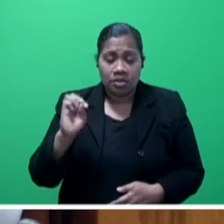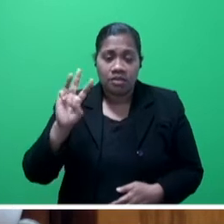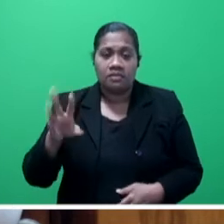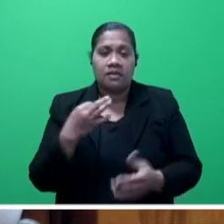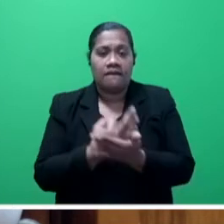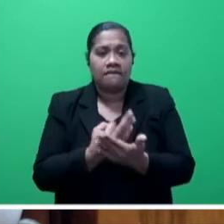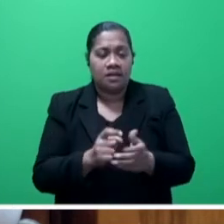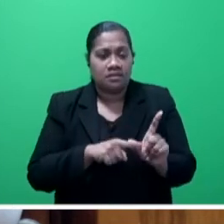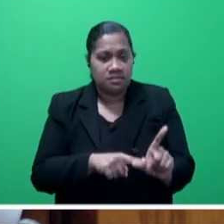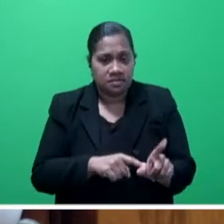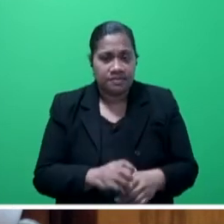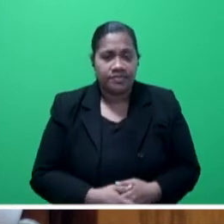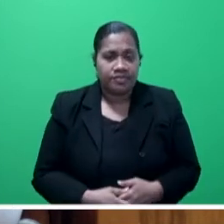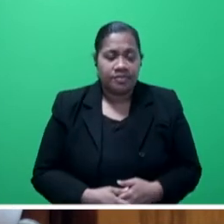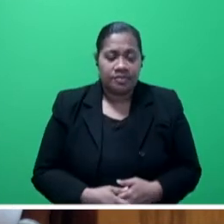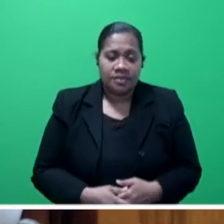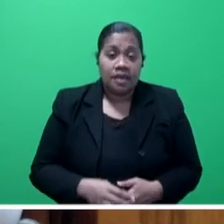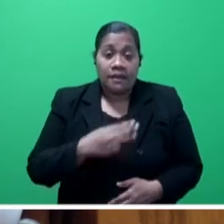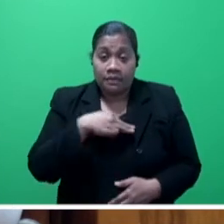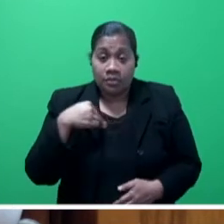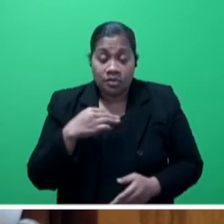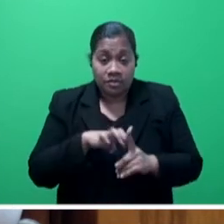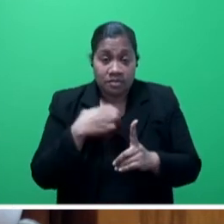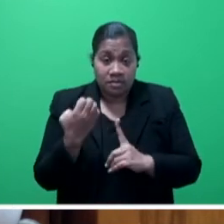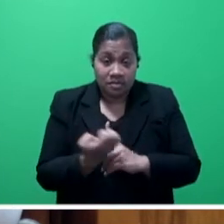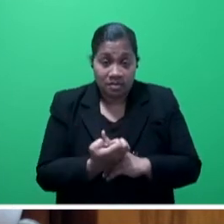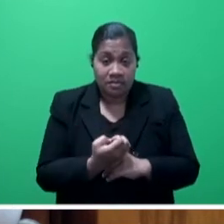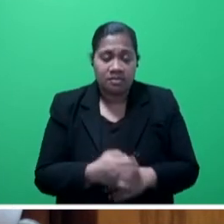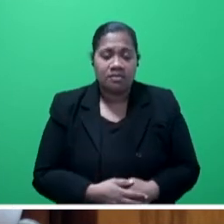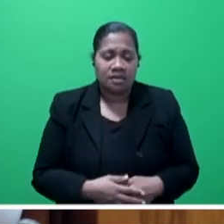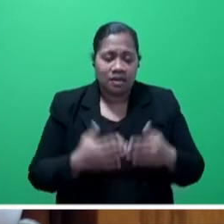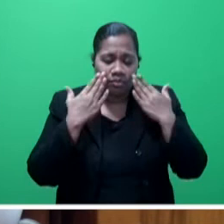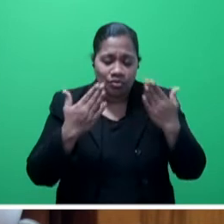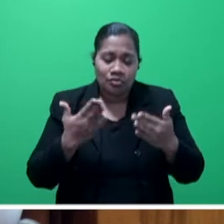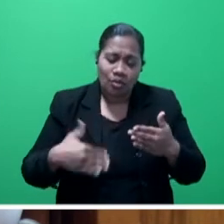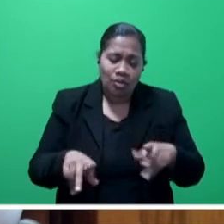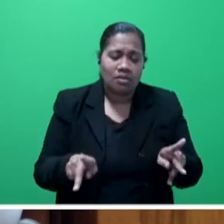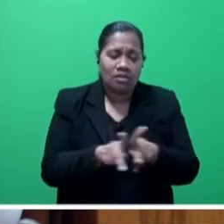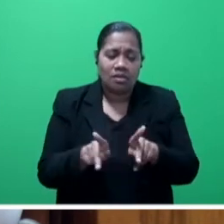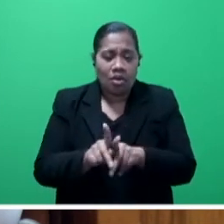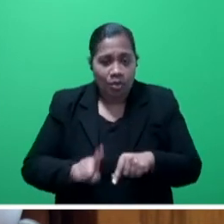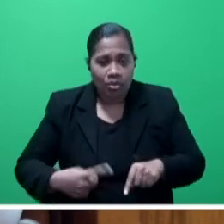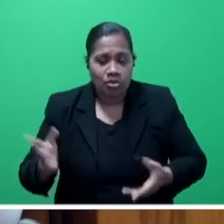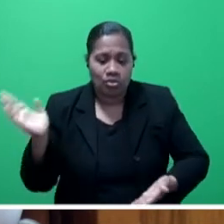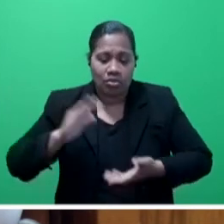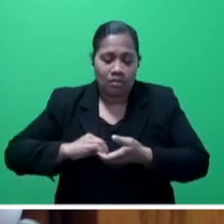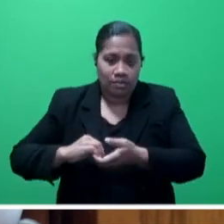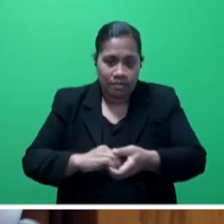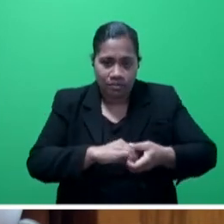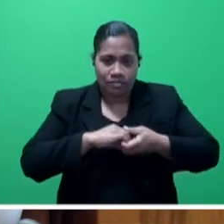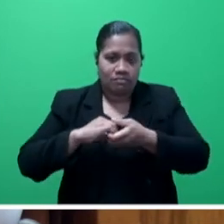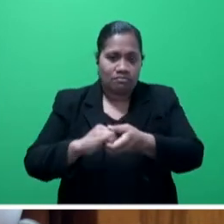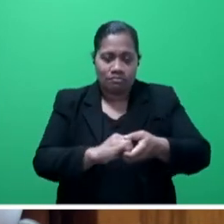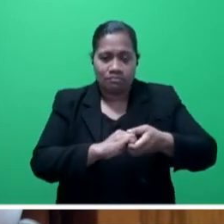year. Mr. Speaker, the Ministry of Environment merits and appreciates all its partnerships and will continue to collaborate with all like-minded agencies